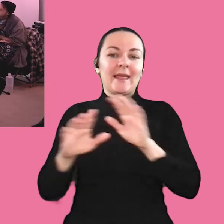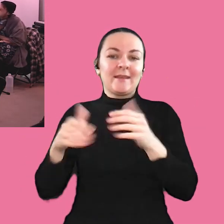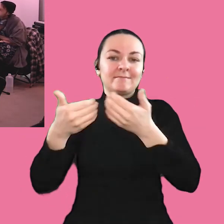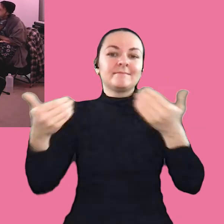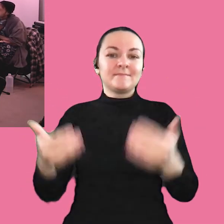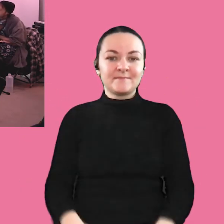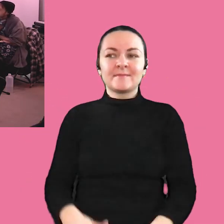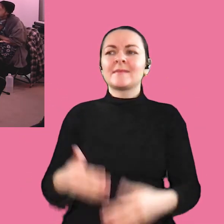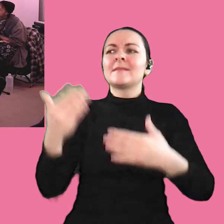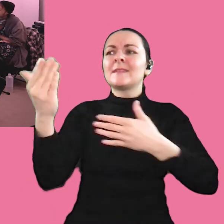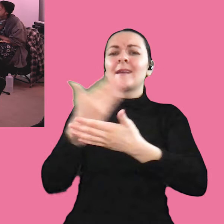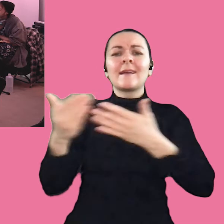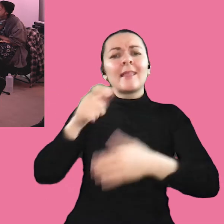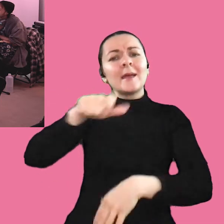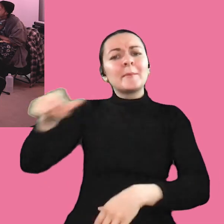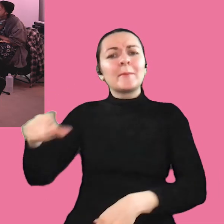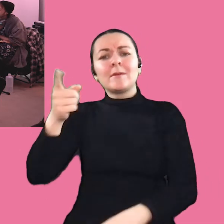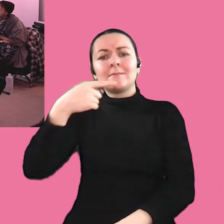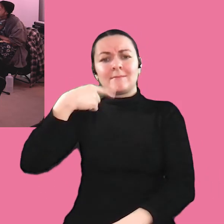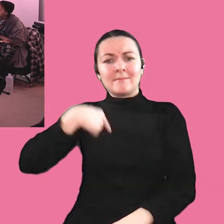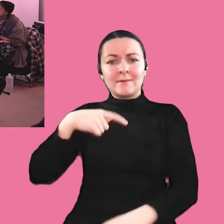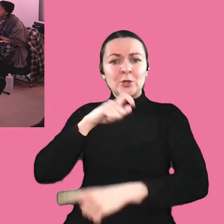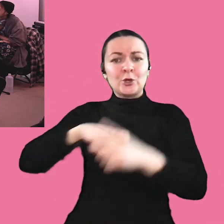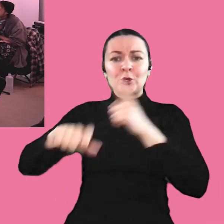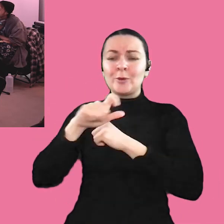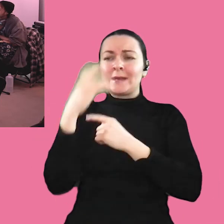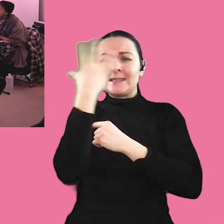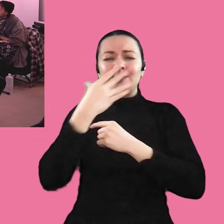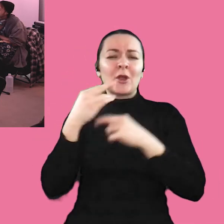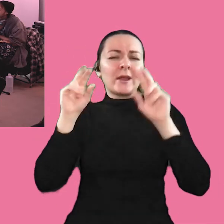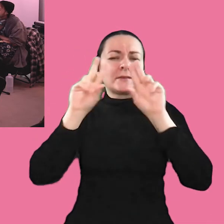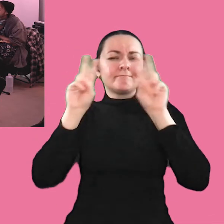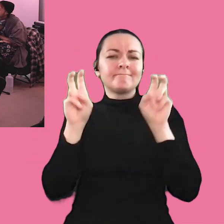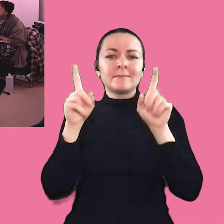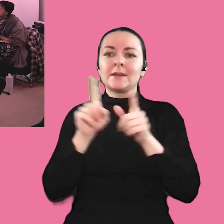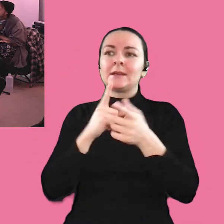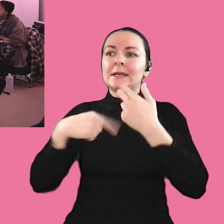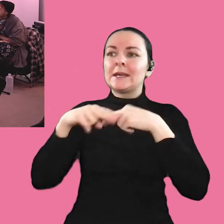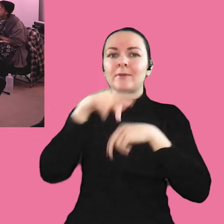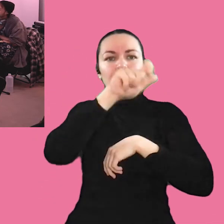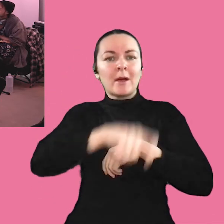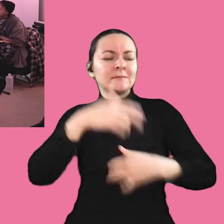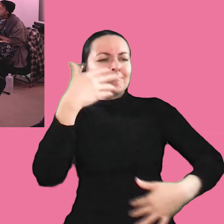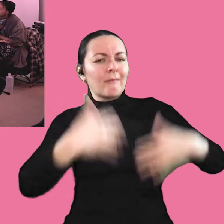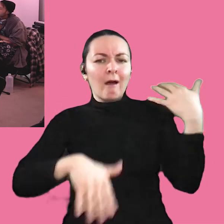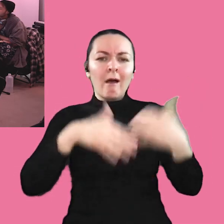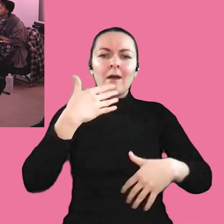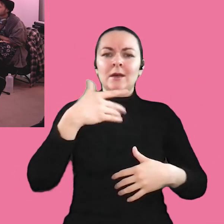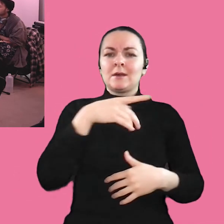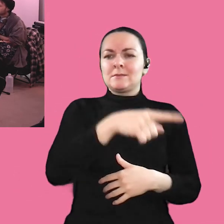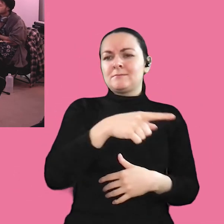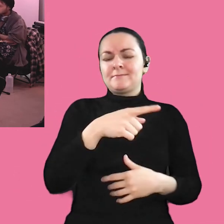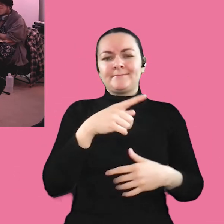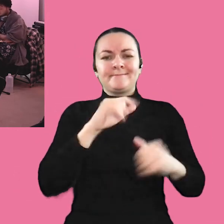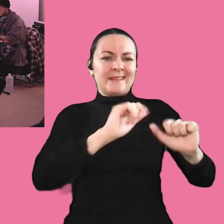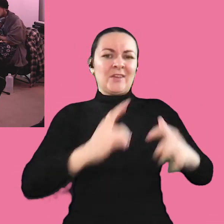first things one of the residents told me was, regardless of all of this, that community spirit still shines through. That if someone is hurt or if someone is in need, that